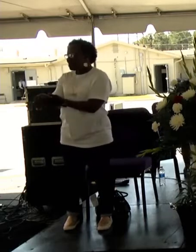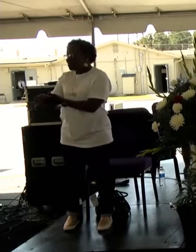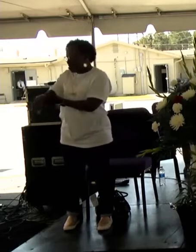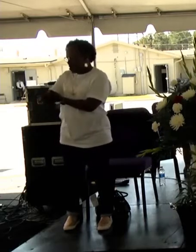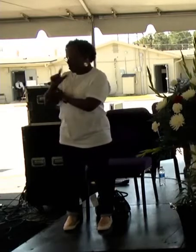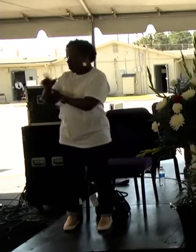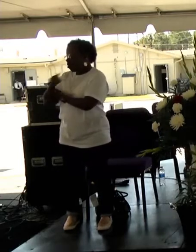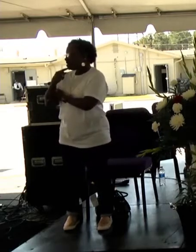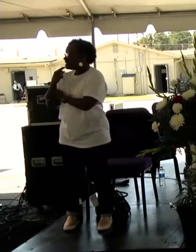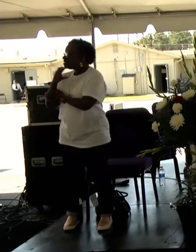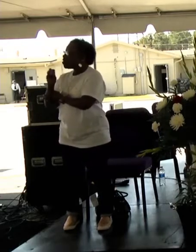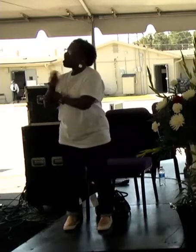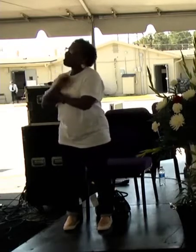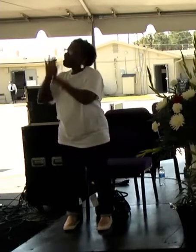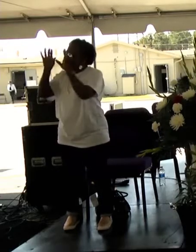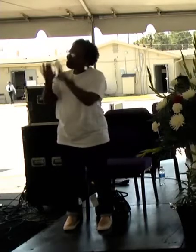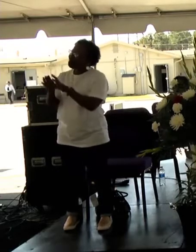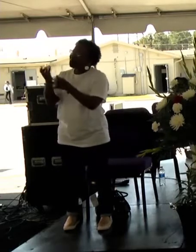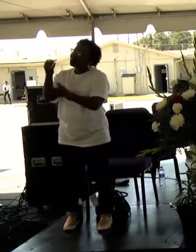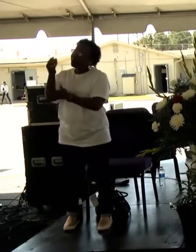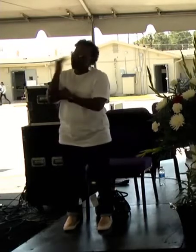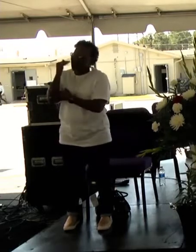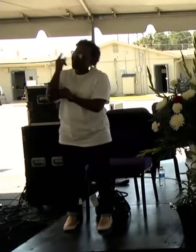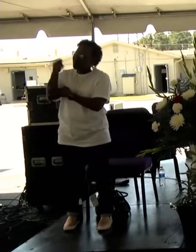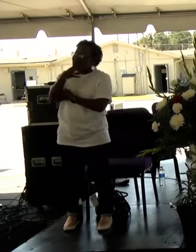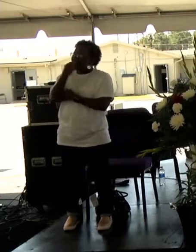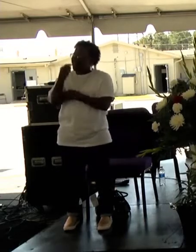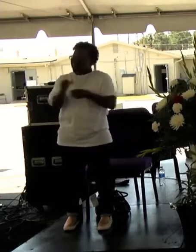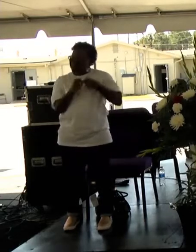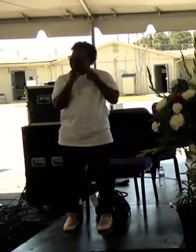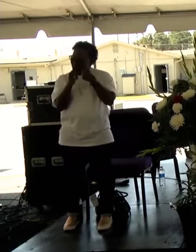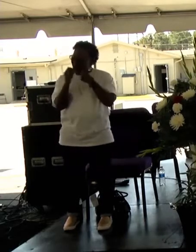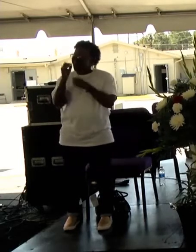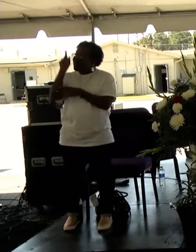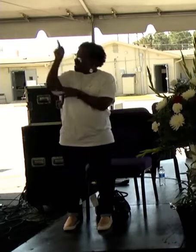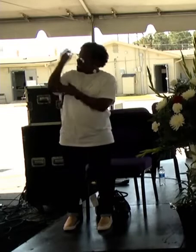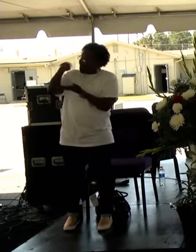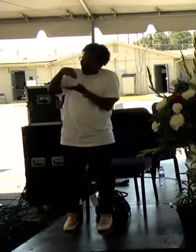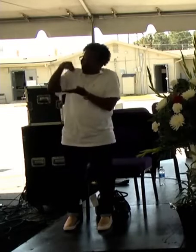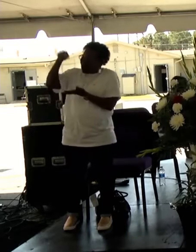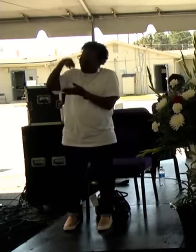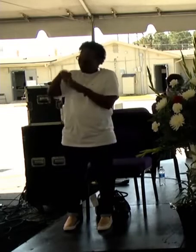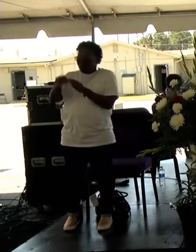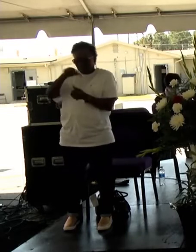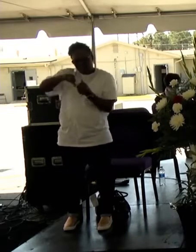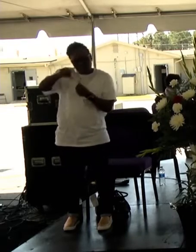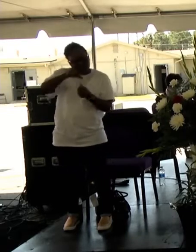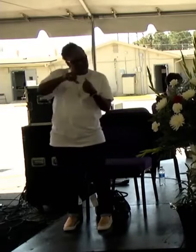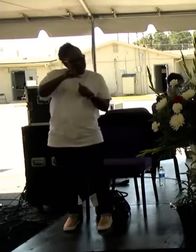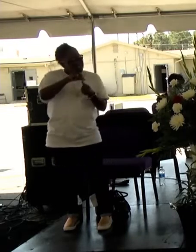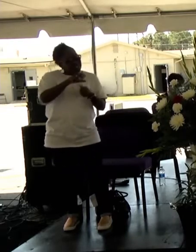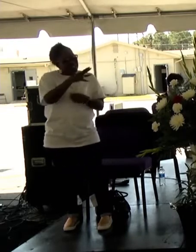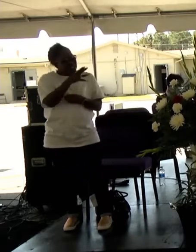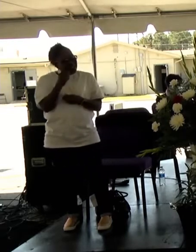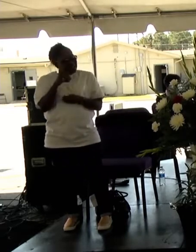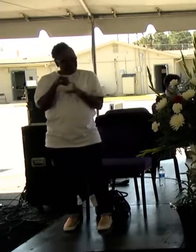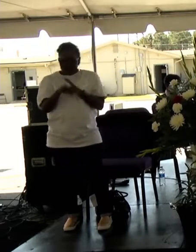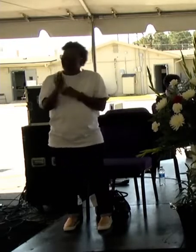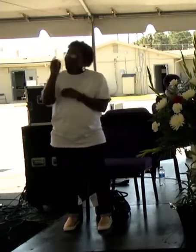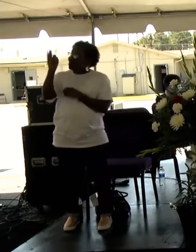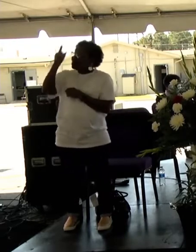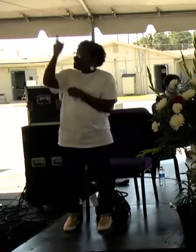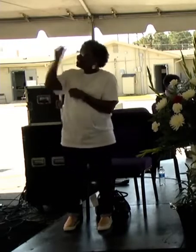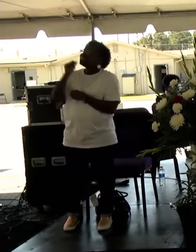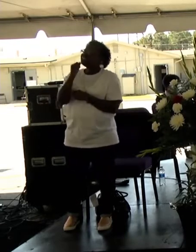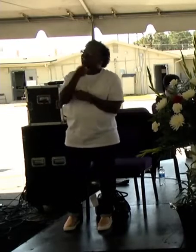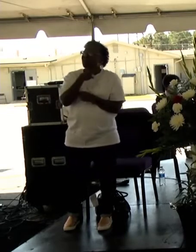Paul says that I may know him in the power of his resurrection, in the fellowship of his suffering.